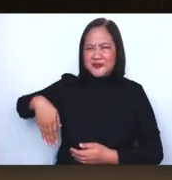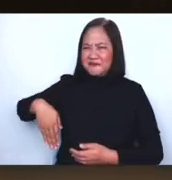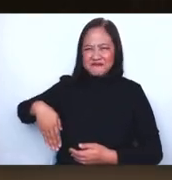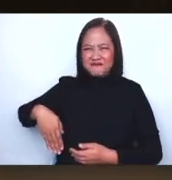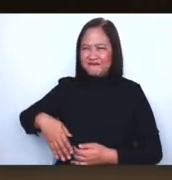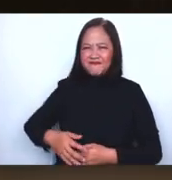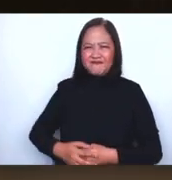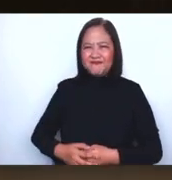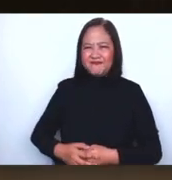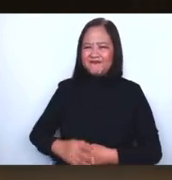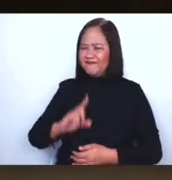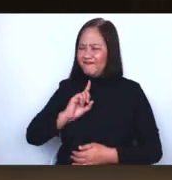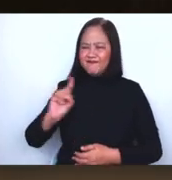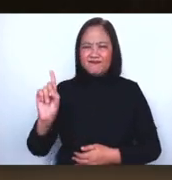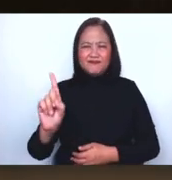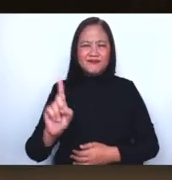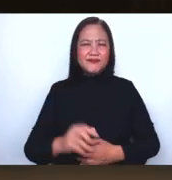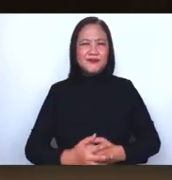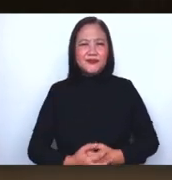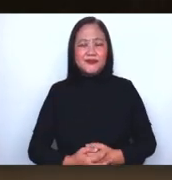Too late.